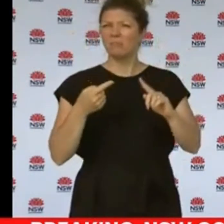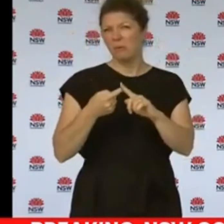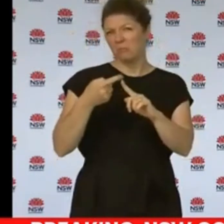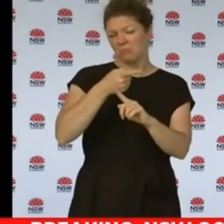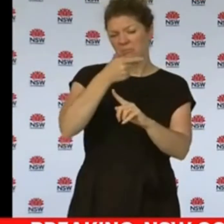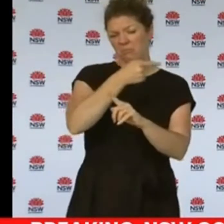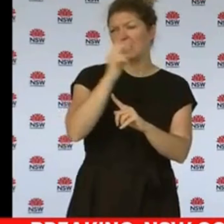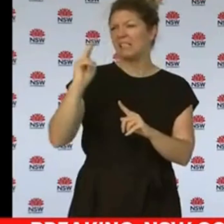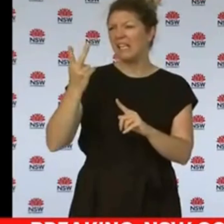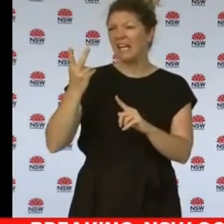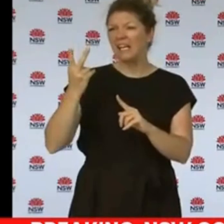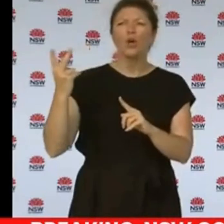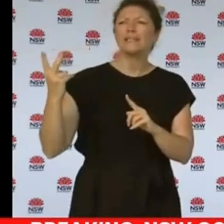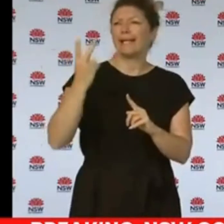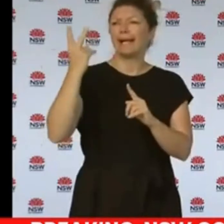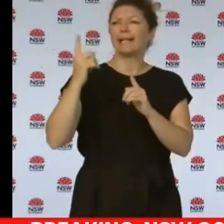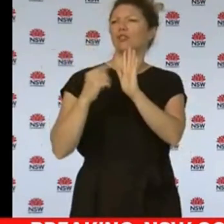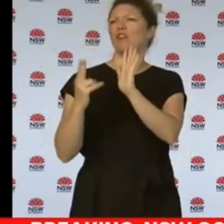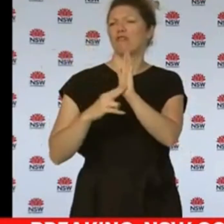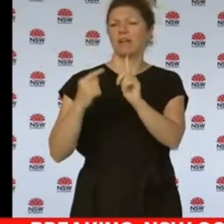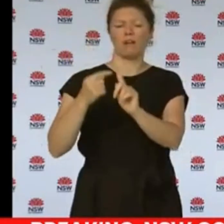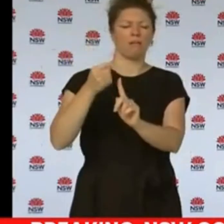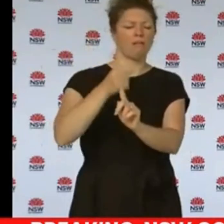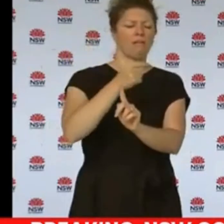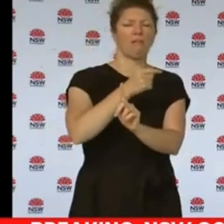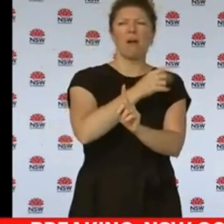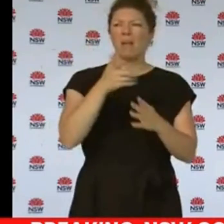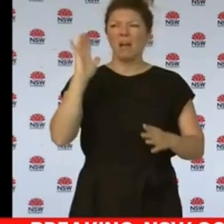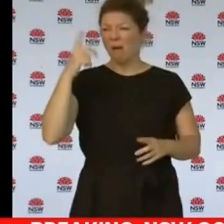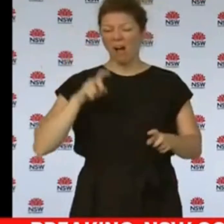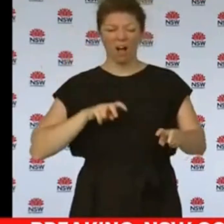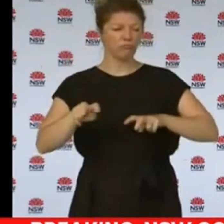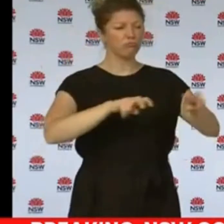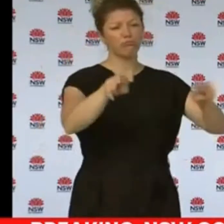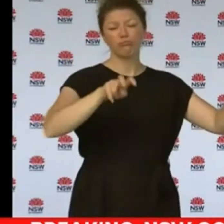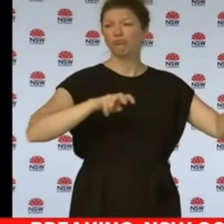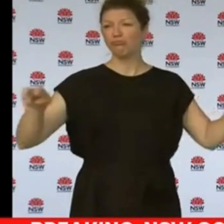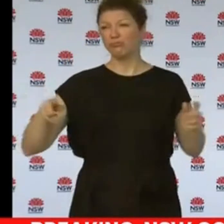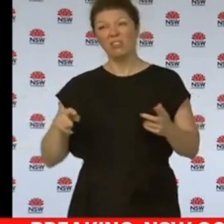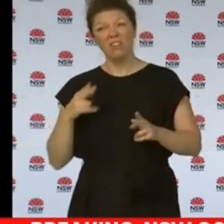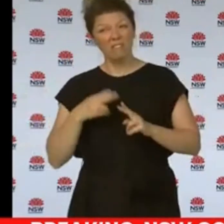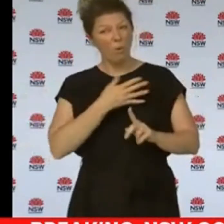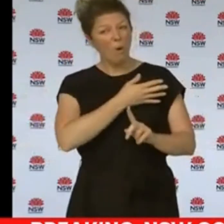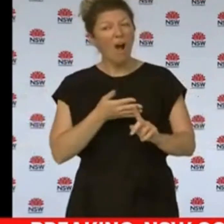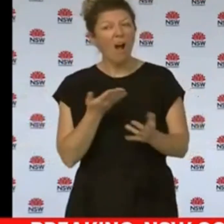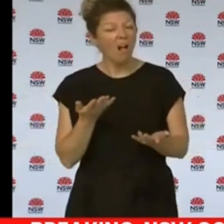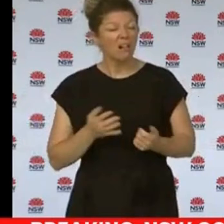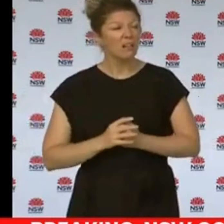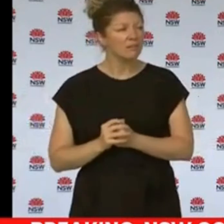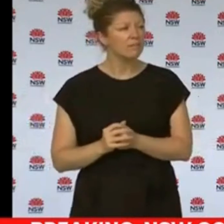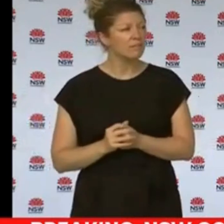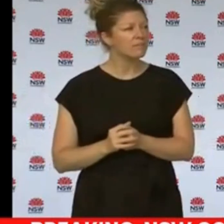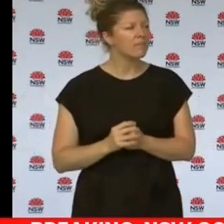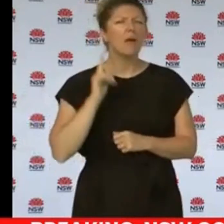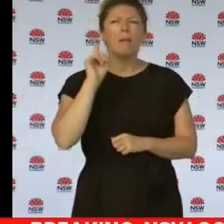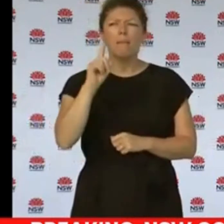to the 2nd of January. So they certainly have been out and about for a period of time. But again, one